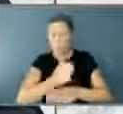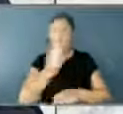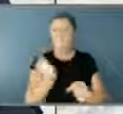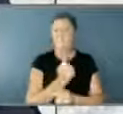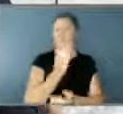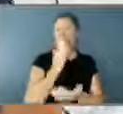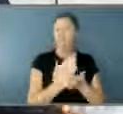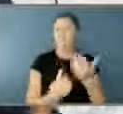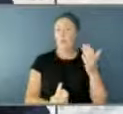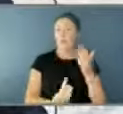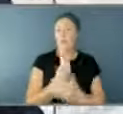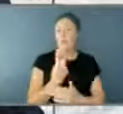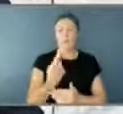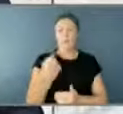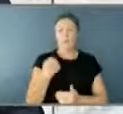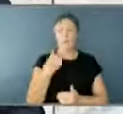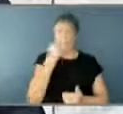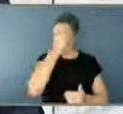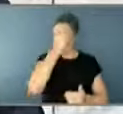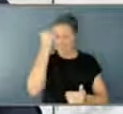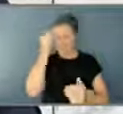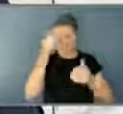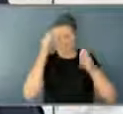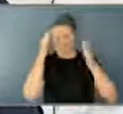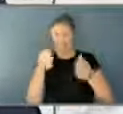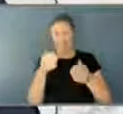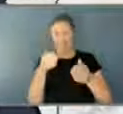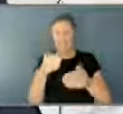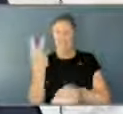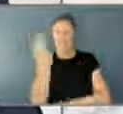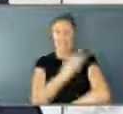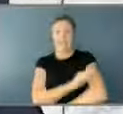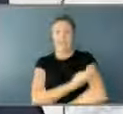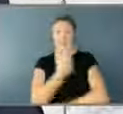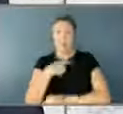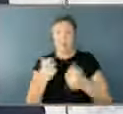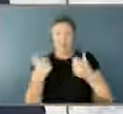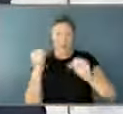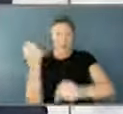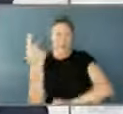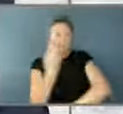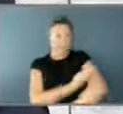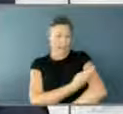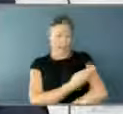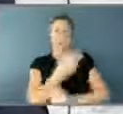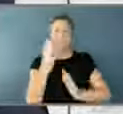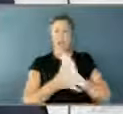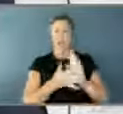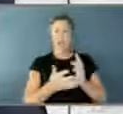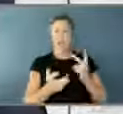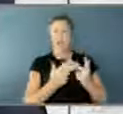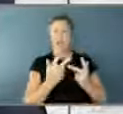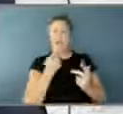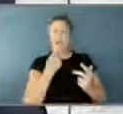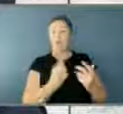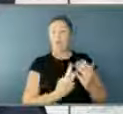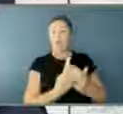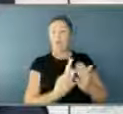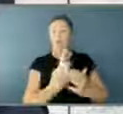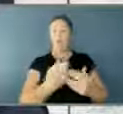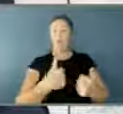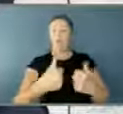because it provides the pathway to so many of the other things we wish to achieve this year. They can speak more to the details of